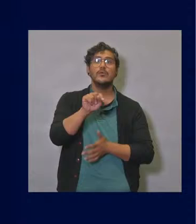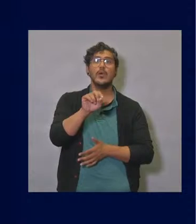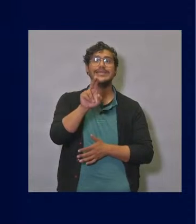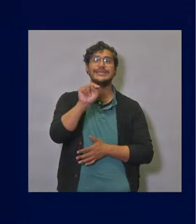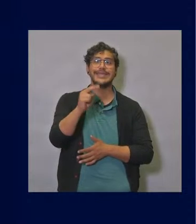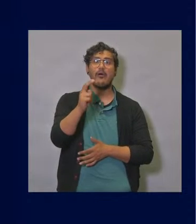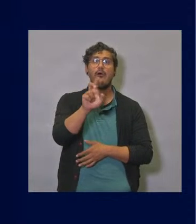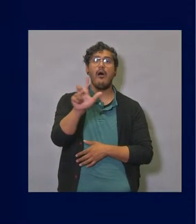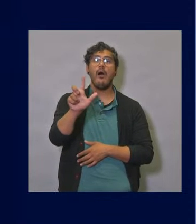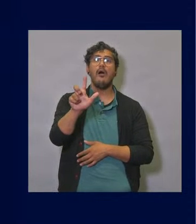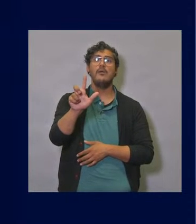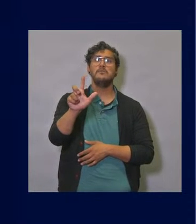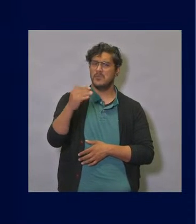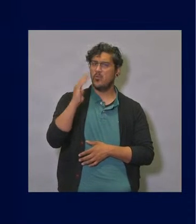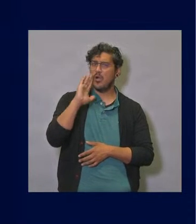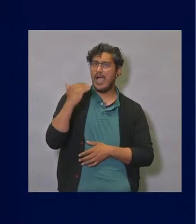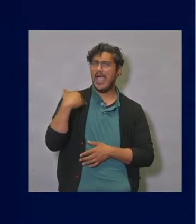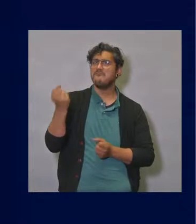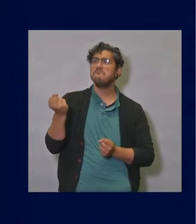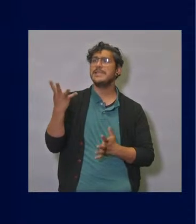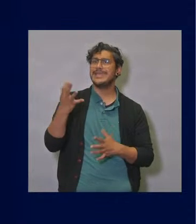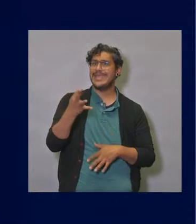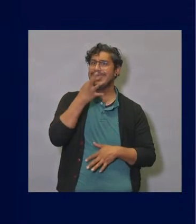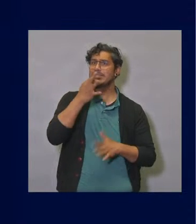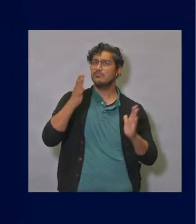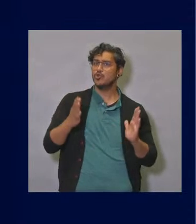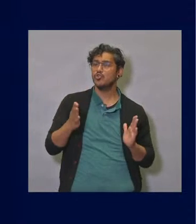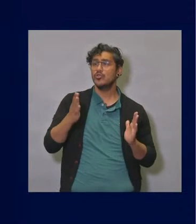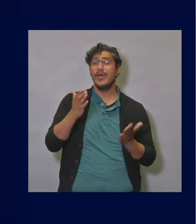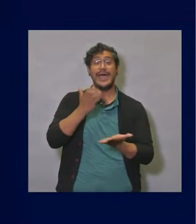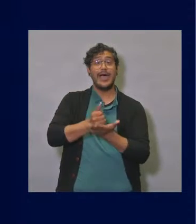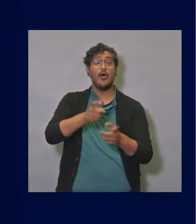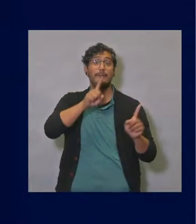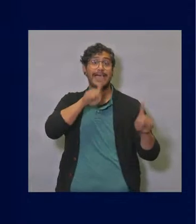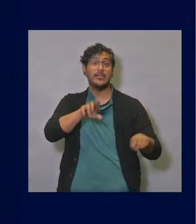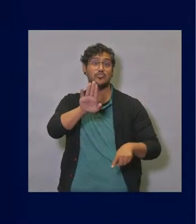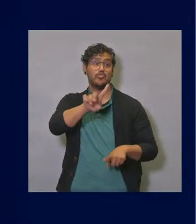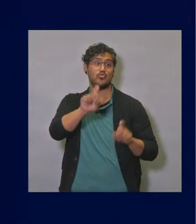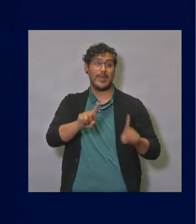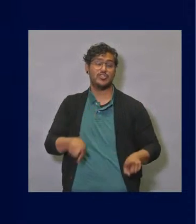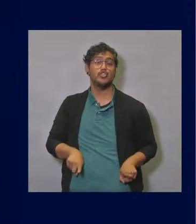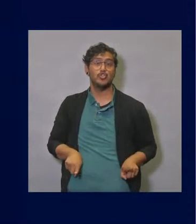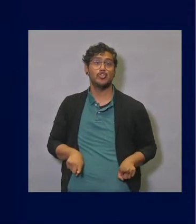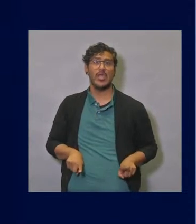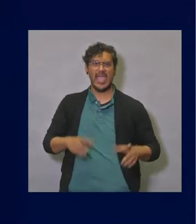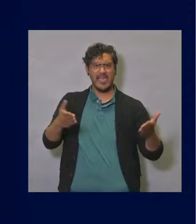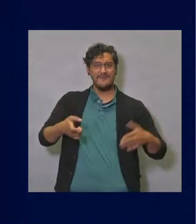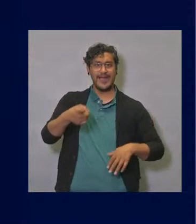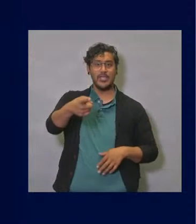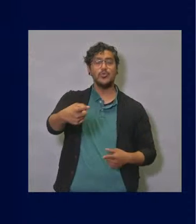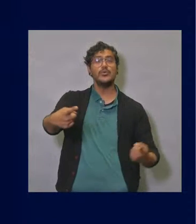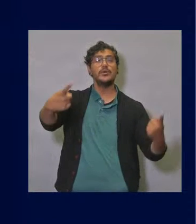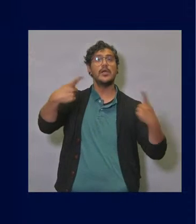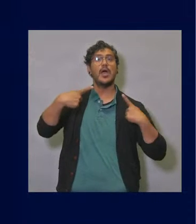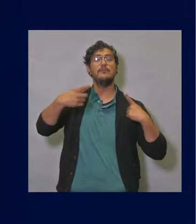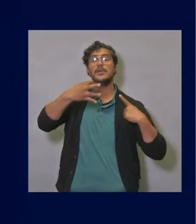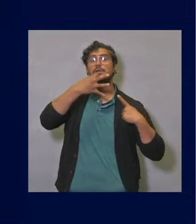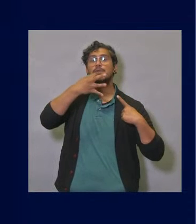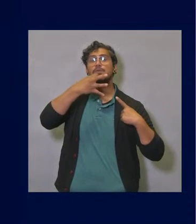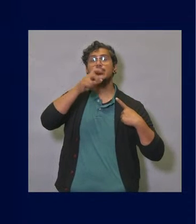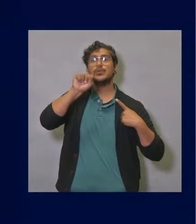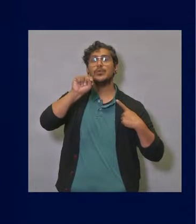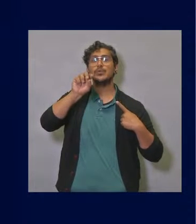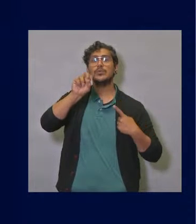involving a variety of experts to help answer as many of your questions as we can. I invite you to attend our upcoming town